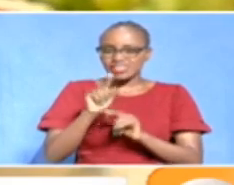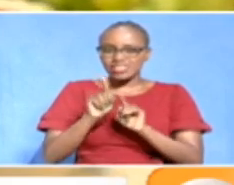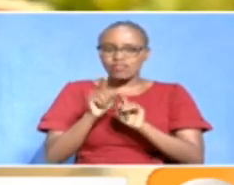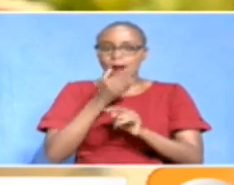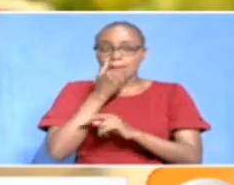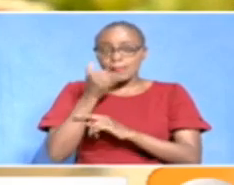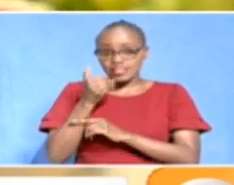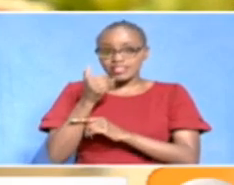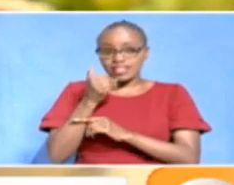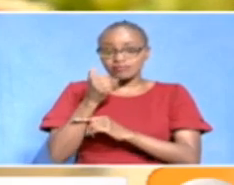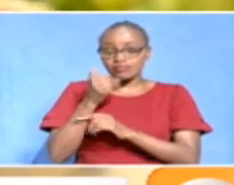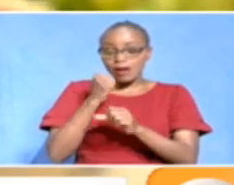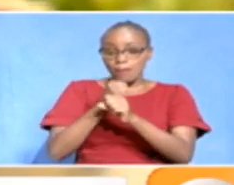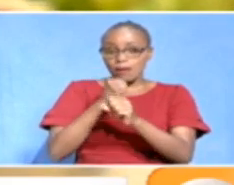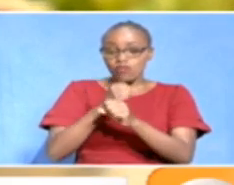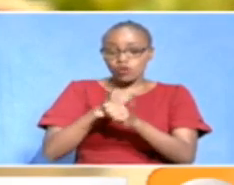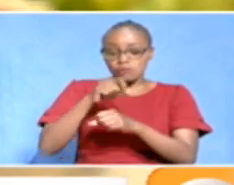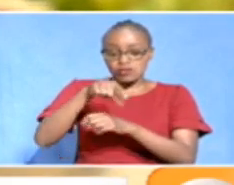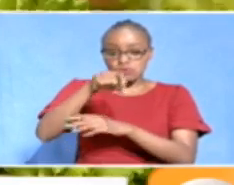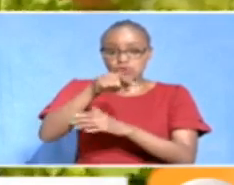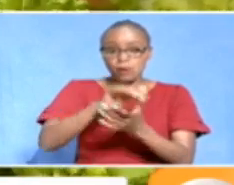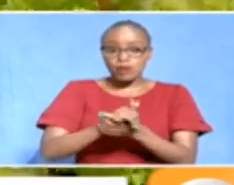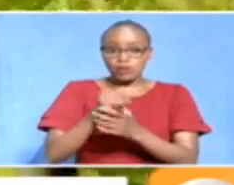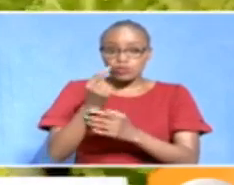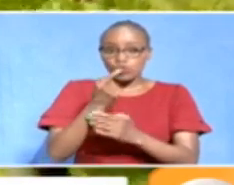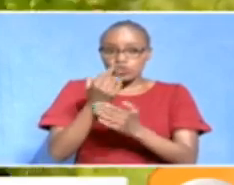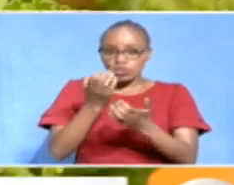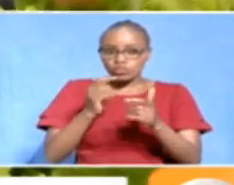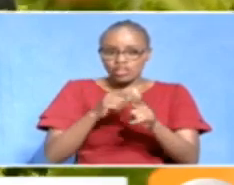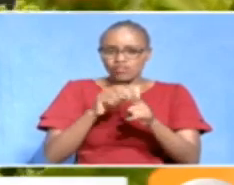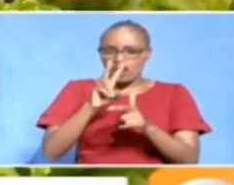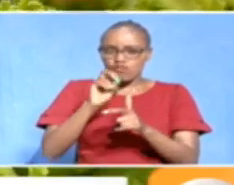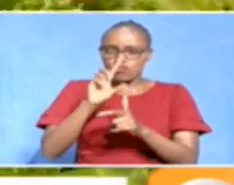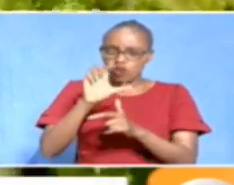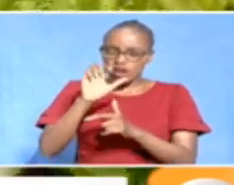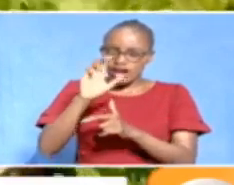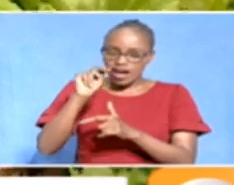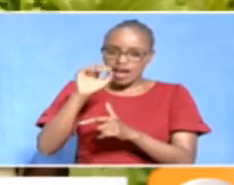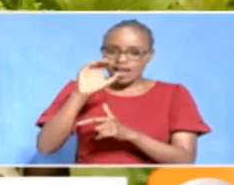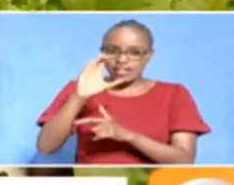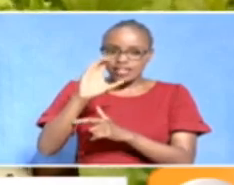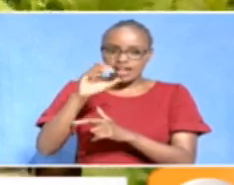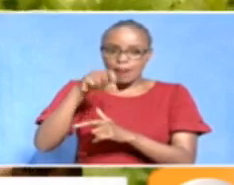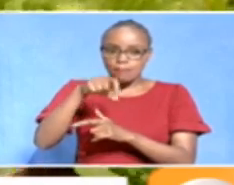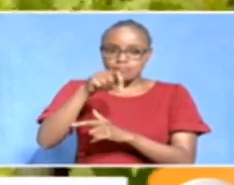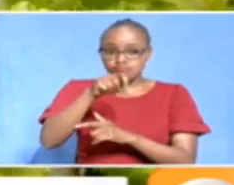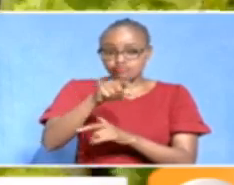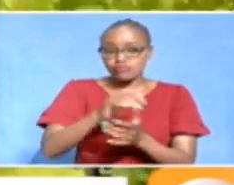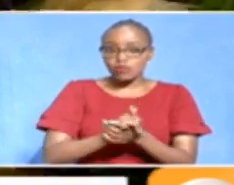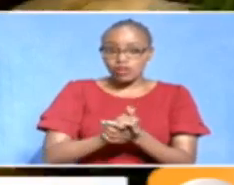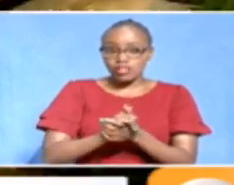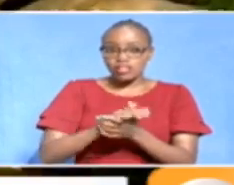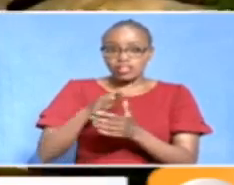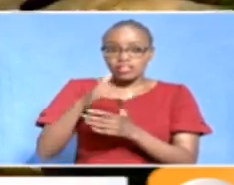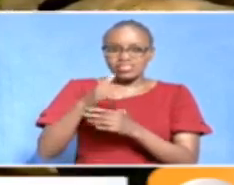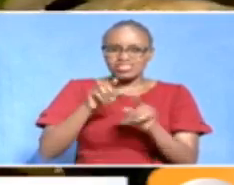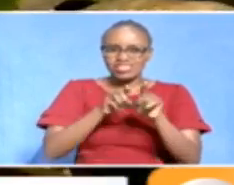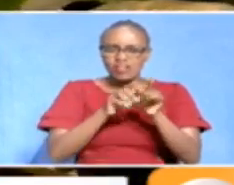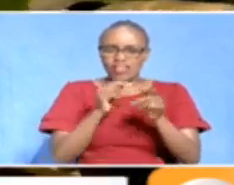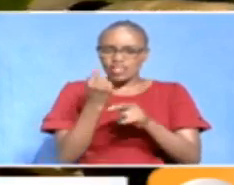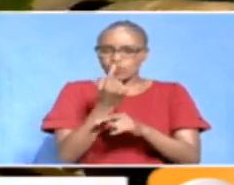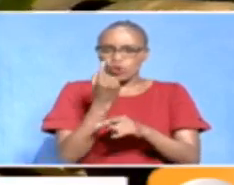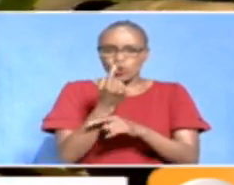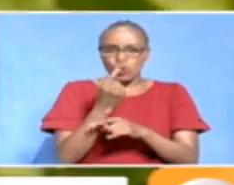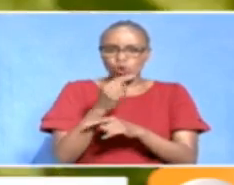performing crop. What you need is pumice. That's volcanic rocks. So, yeah, in debris form. It's just